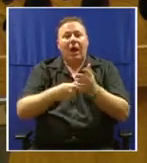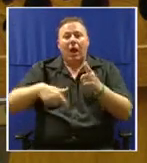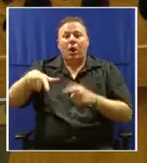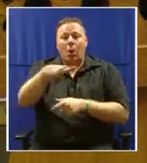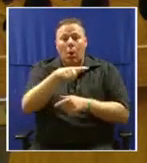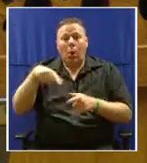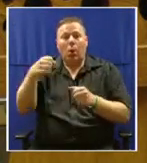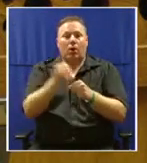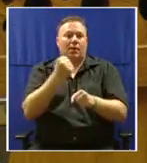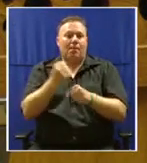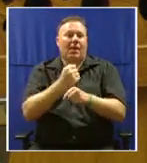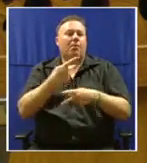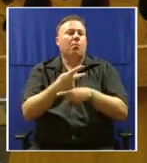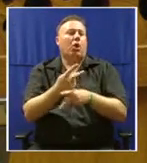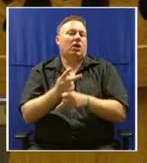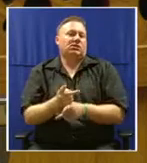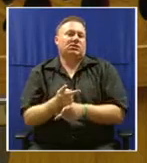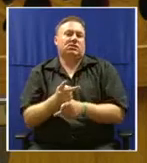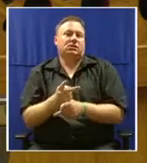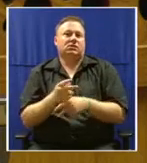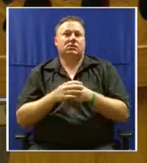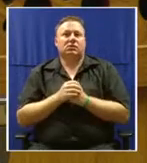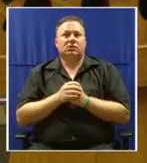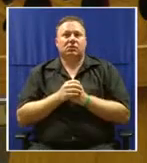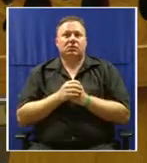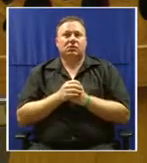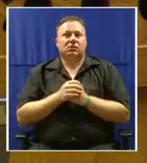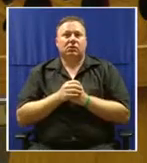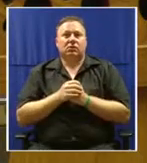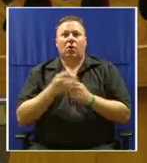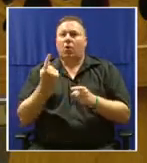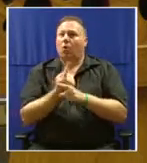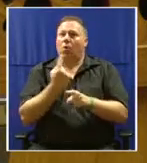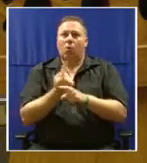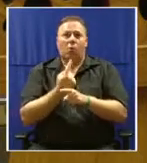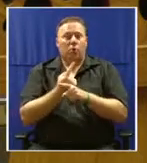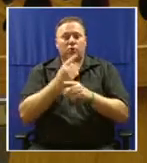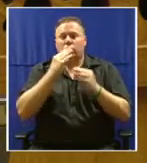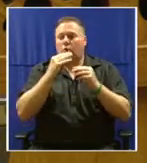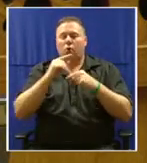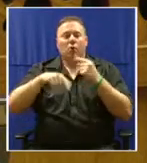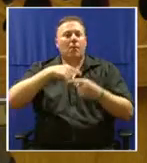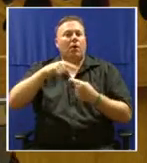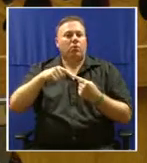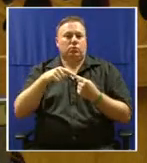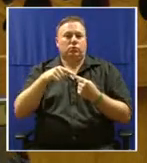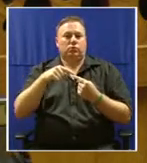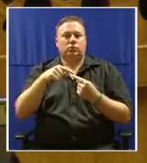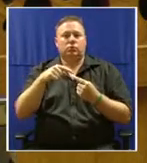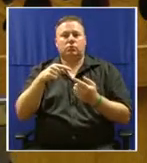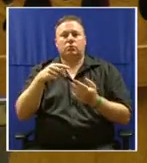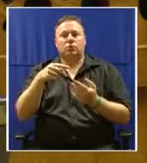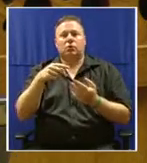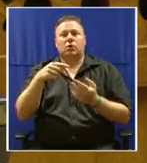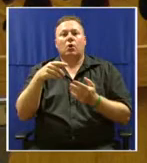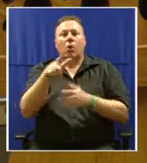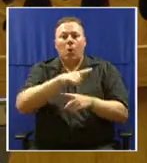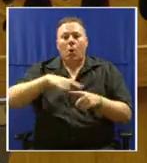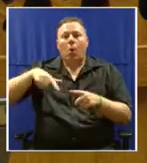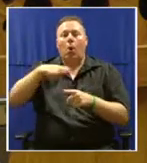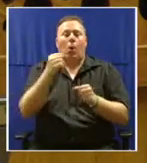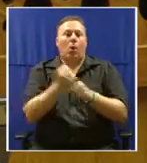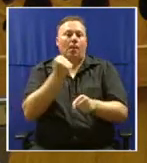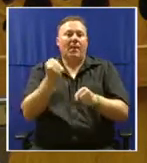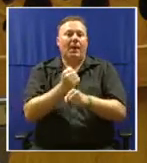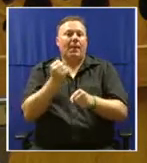made products. And we've always been talking about localization and saying